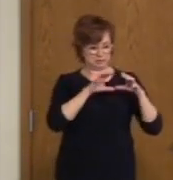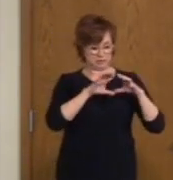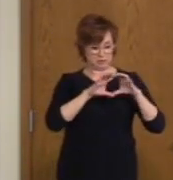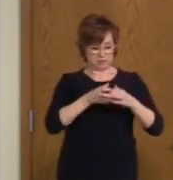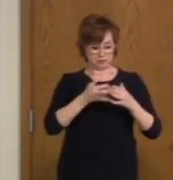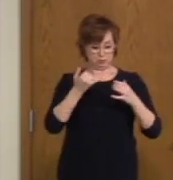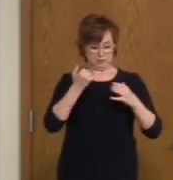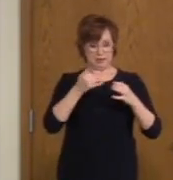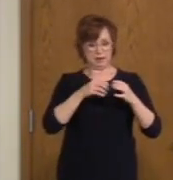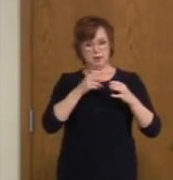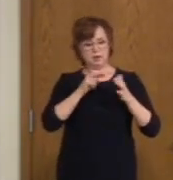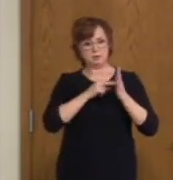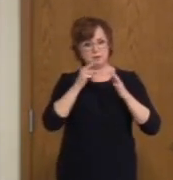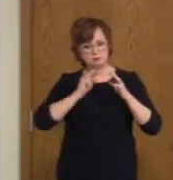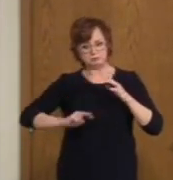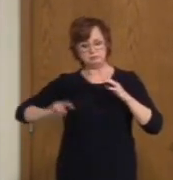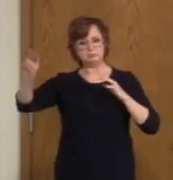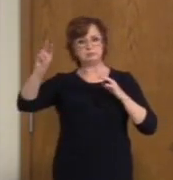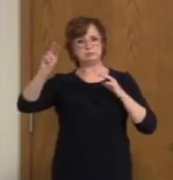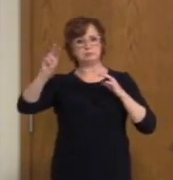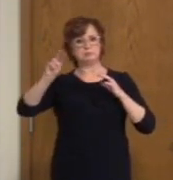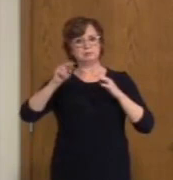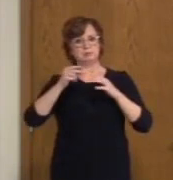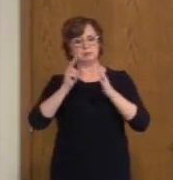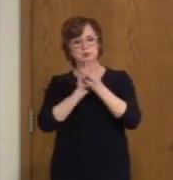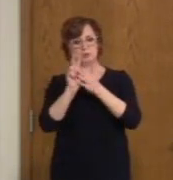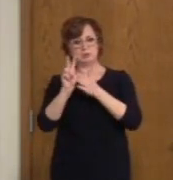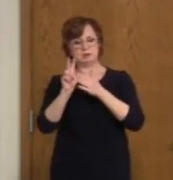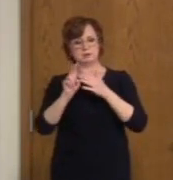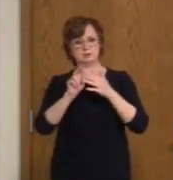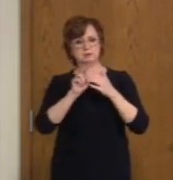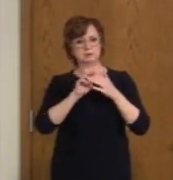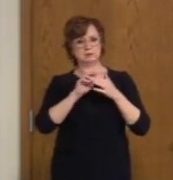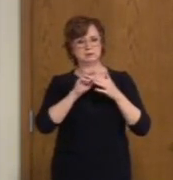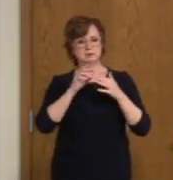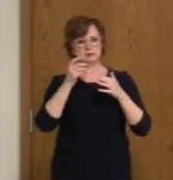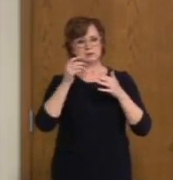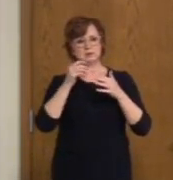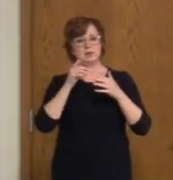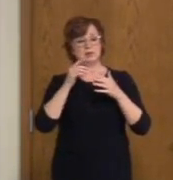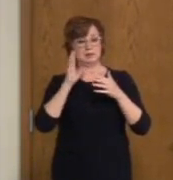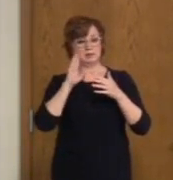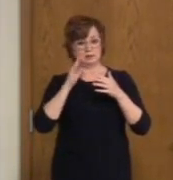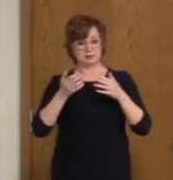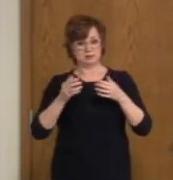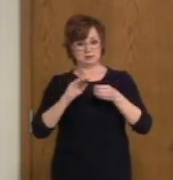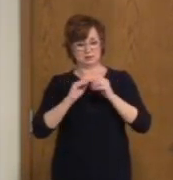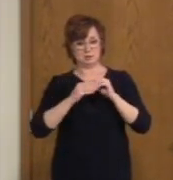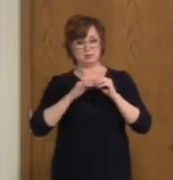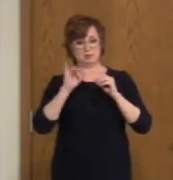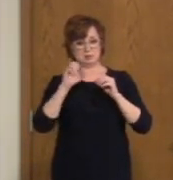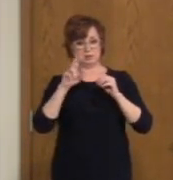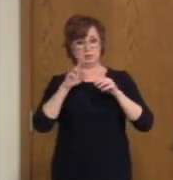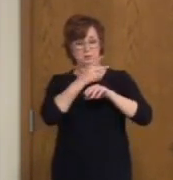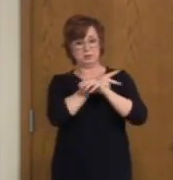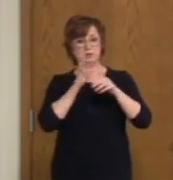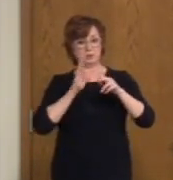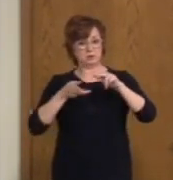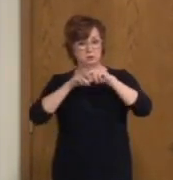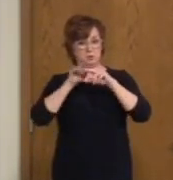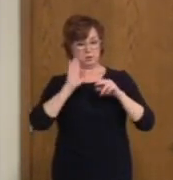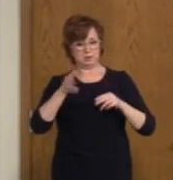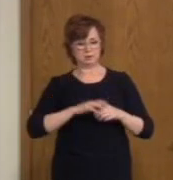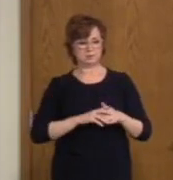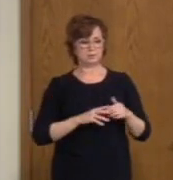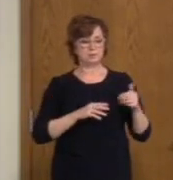Shahab, do you want to speak to that, understanding things are changing with age dynamics and, who is going into the hospital, ultimately who